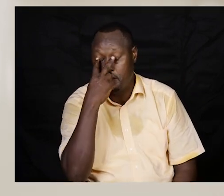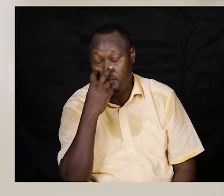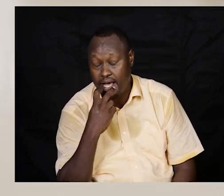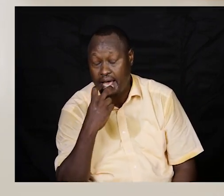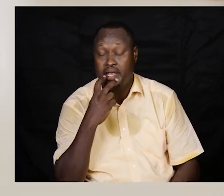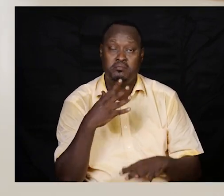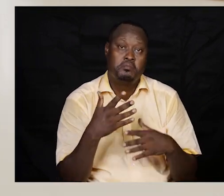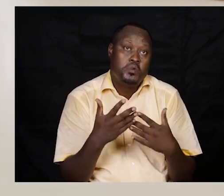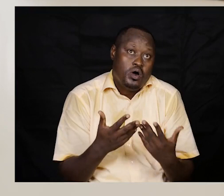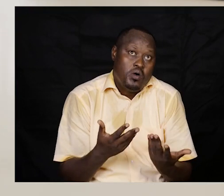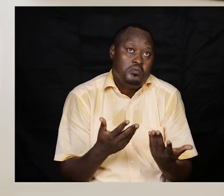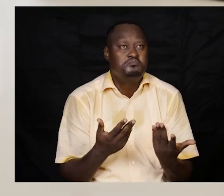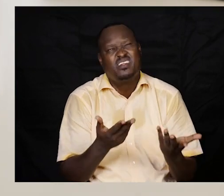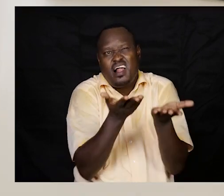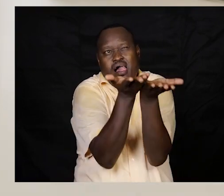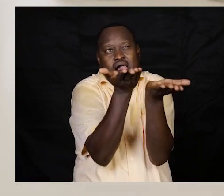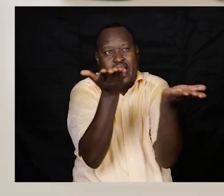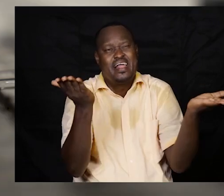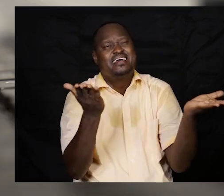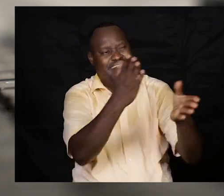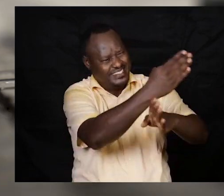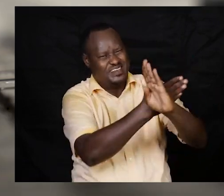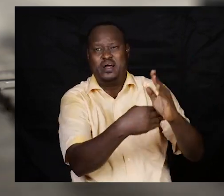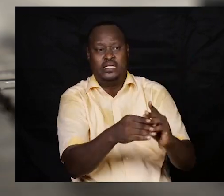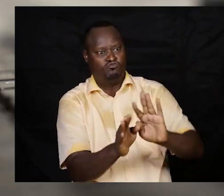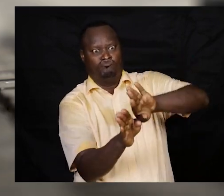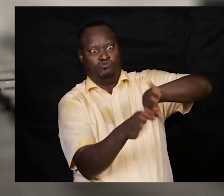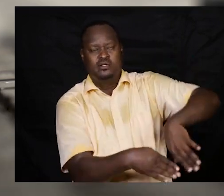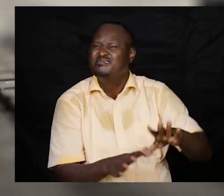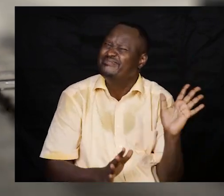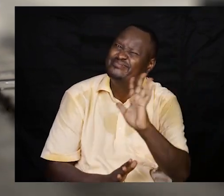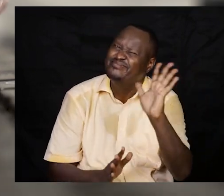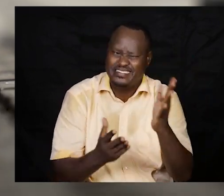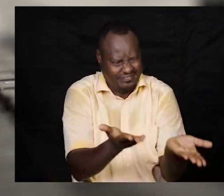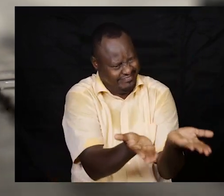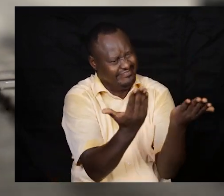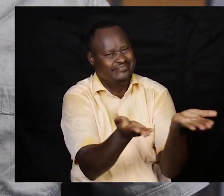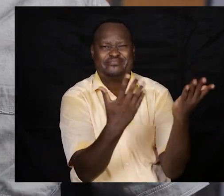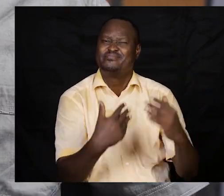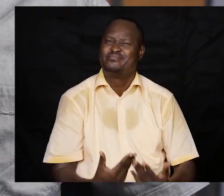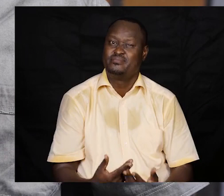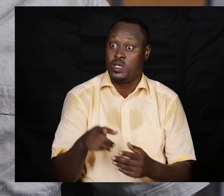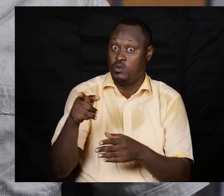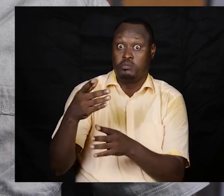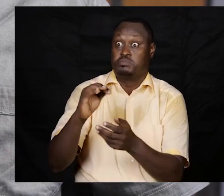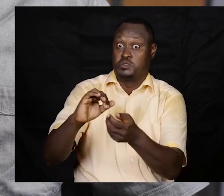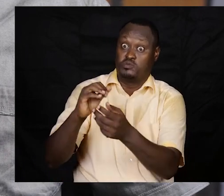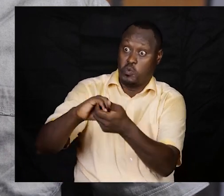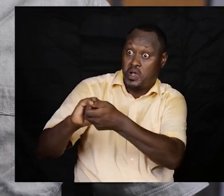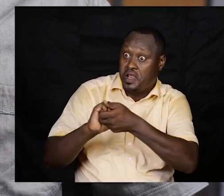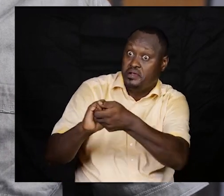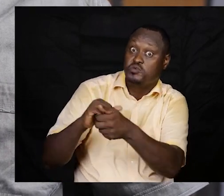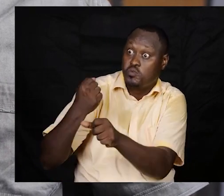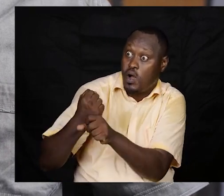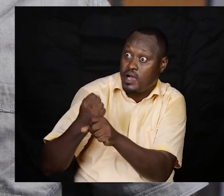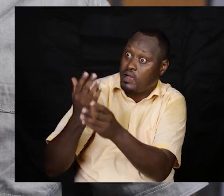disability should be given the chance. When they come to you to seek for employment in your organization,